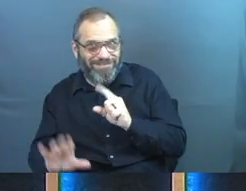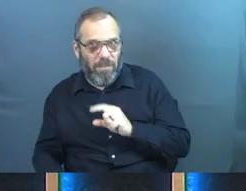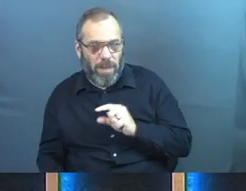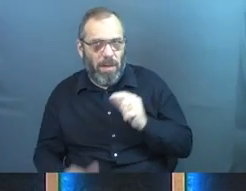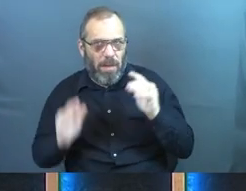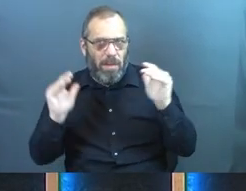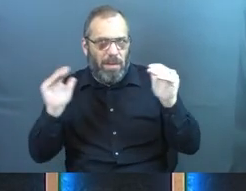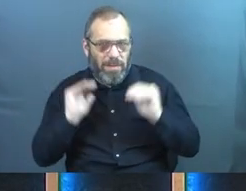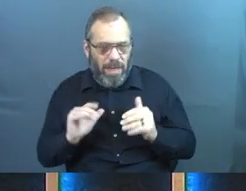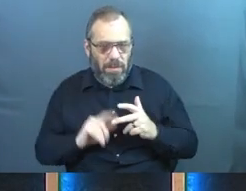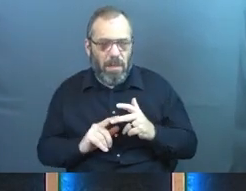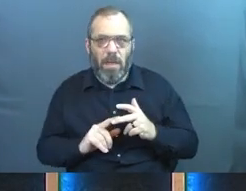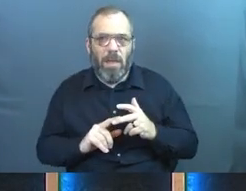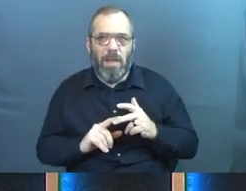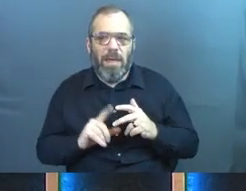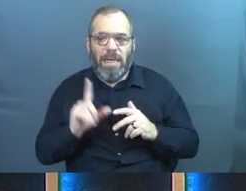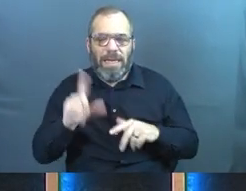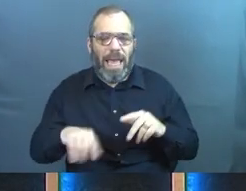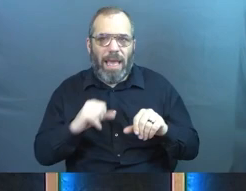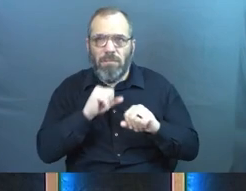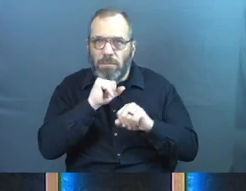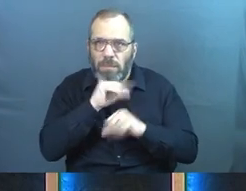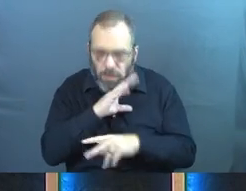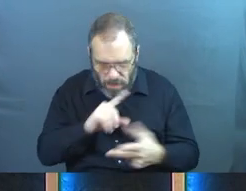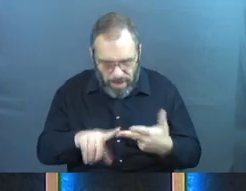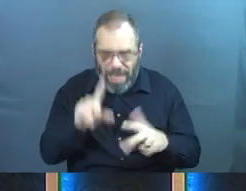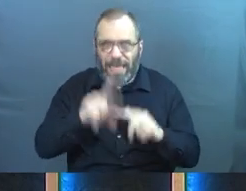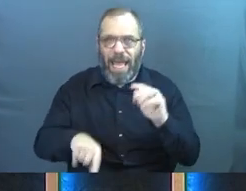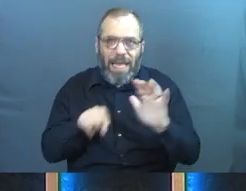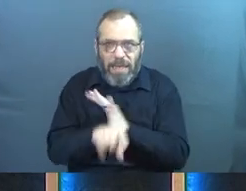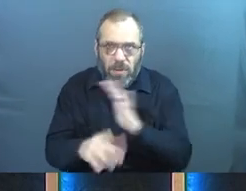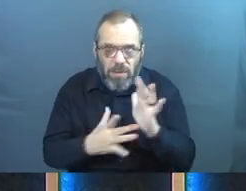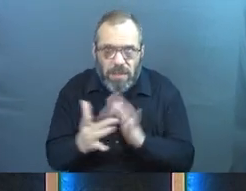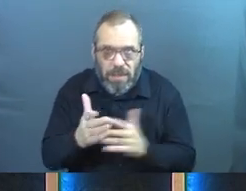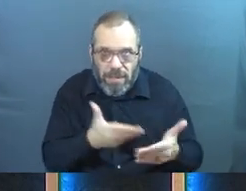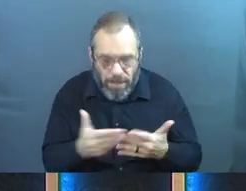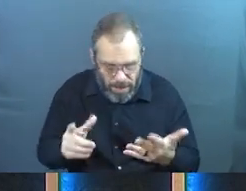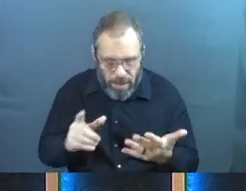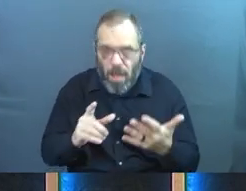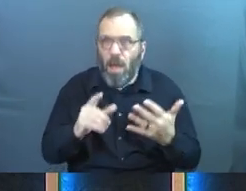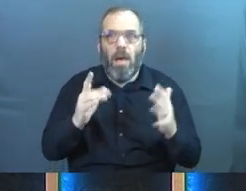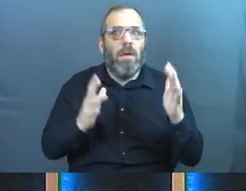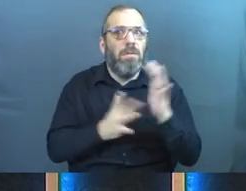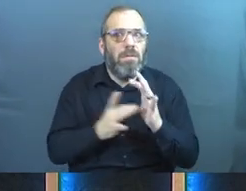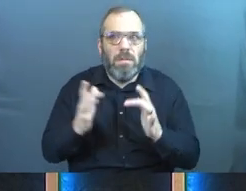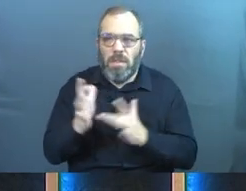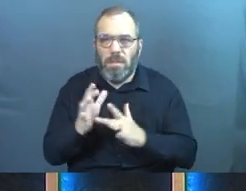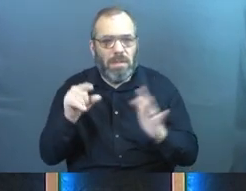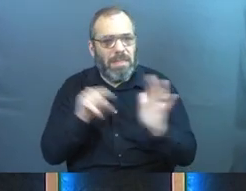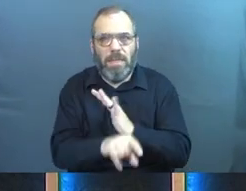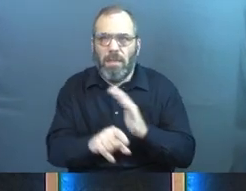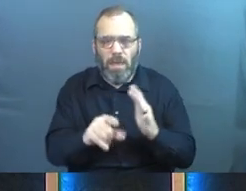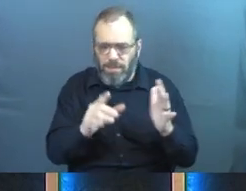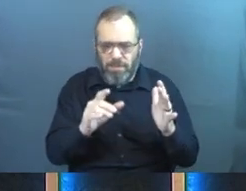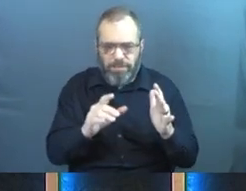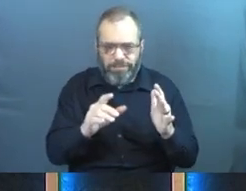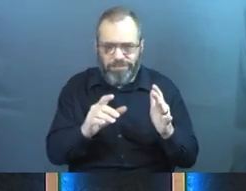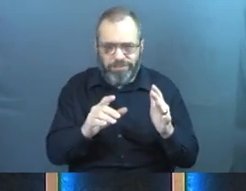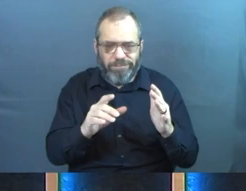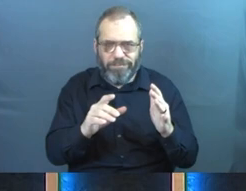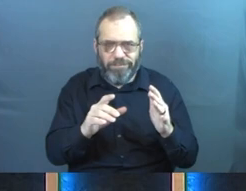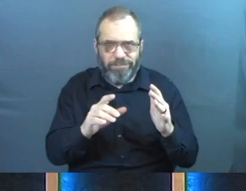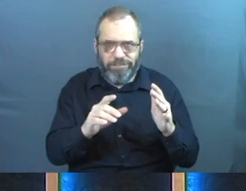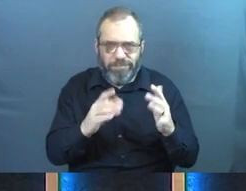Next, because he can't pollute him, he can't kill him as a child, Jesus keeps trying to kill him all through his